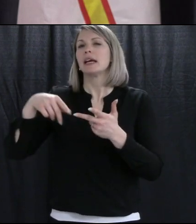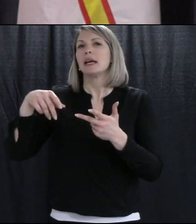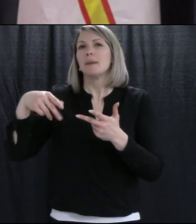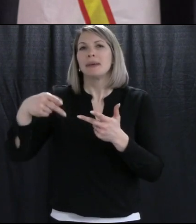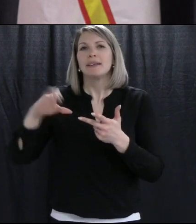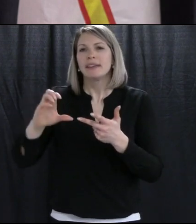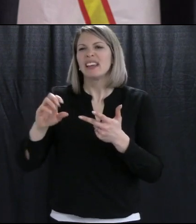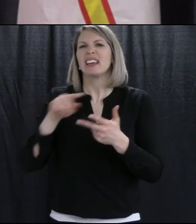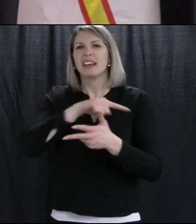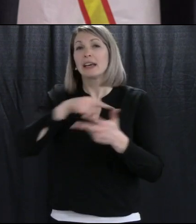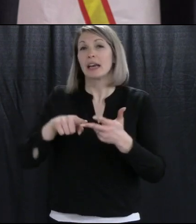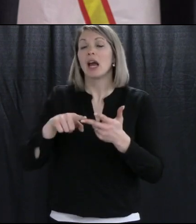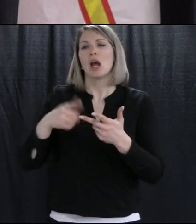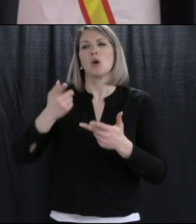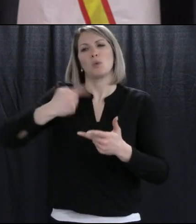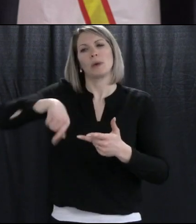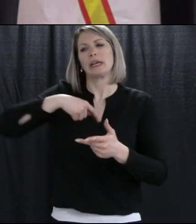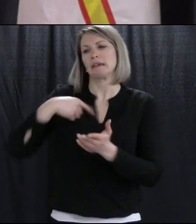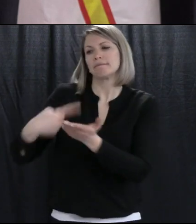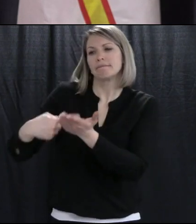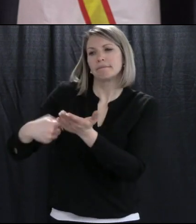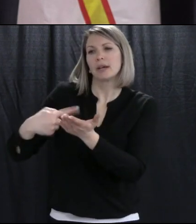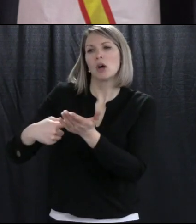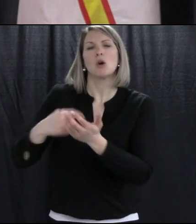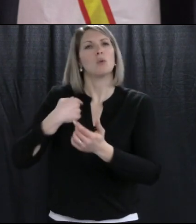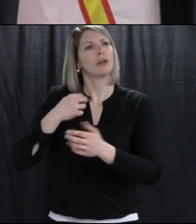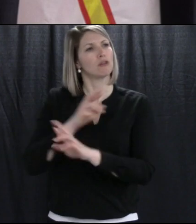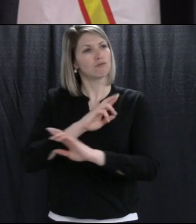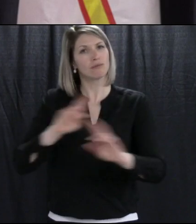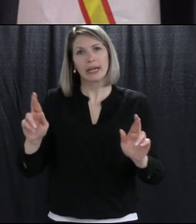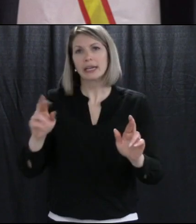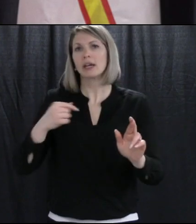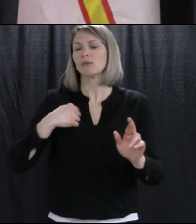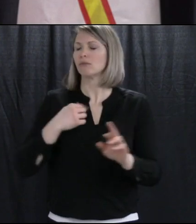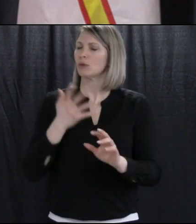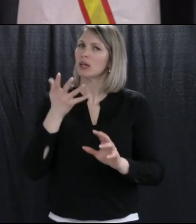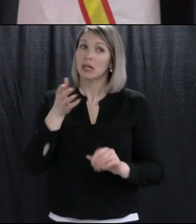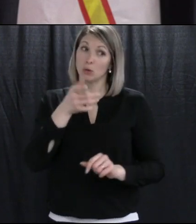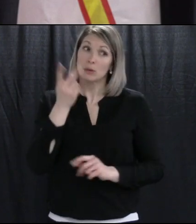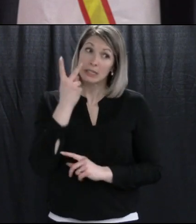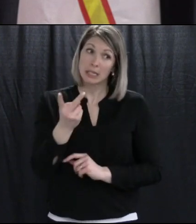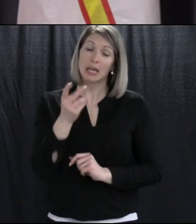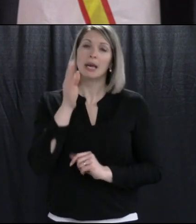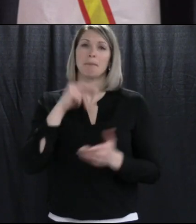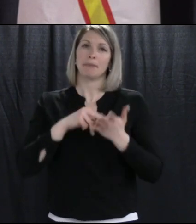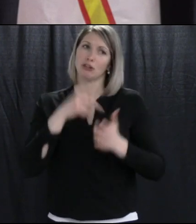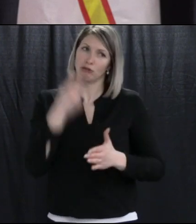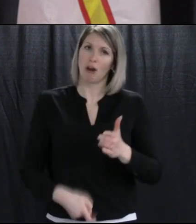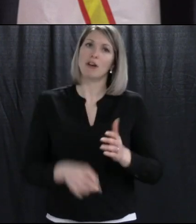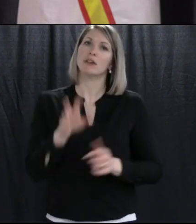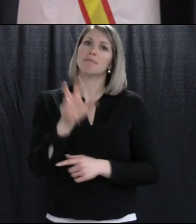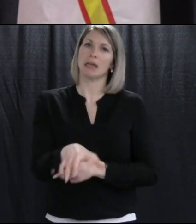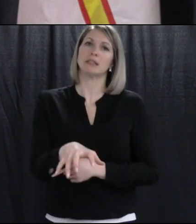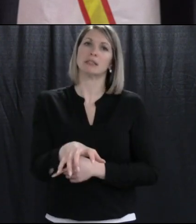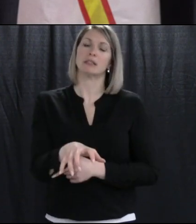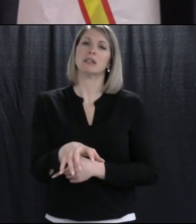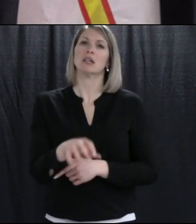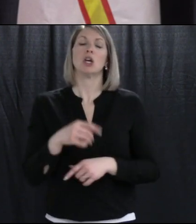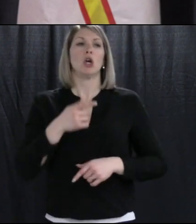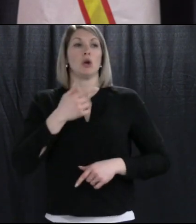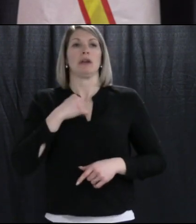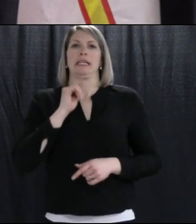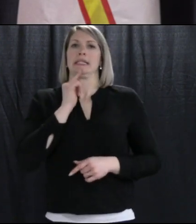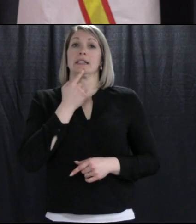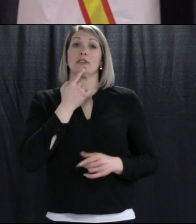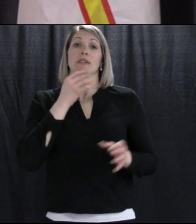and I actually support that concept. We do take this seriously. We're not here today simply just making decisions to protect people that we're